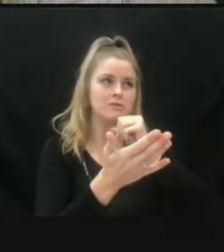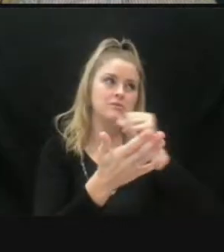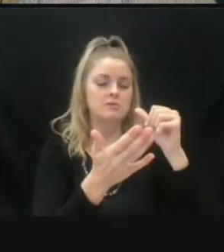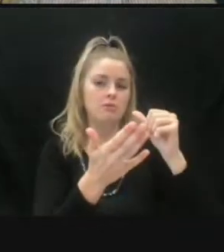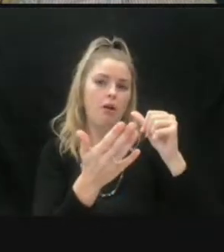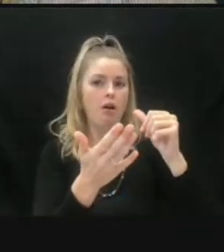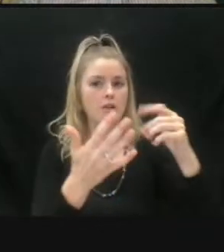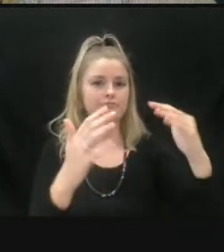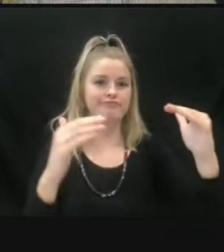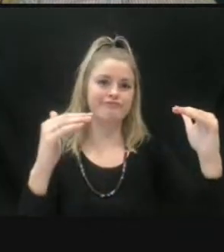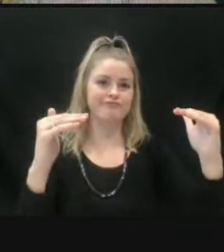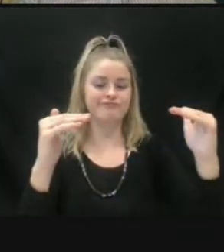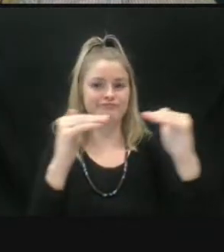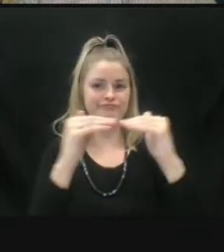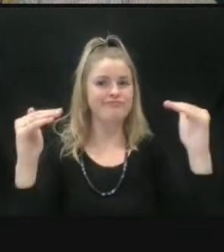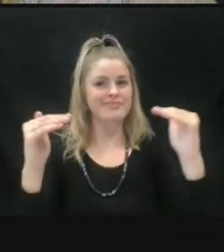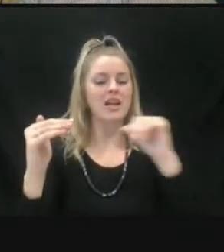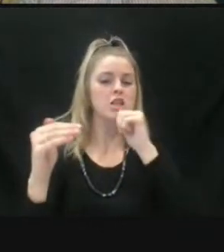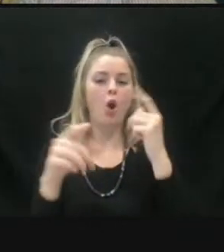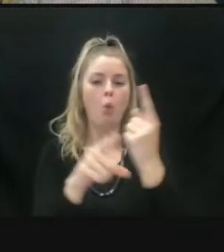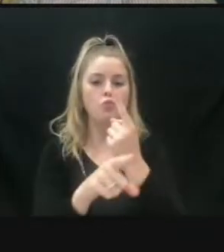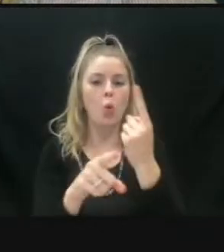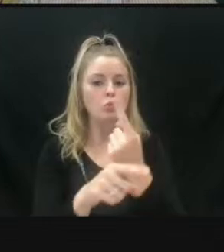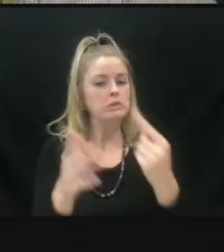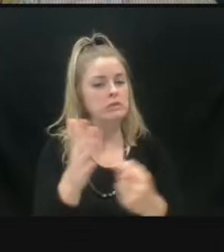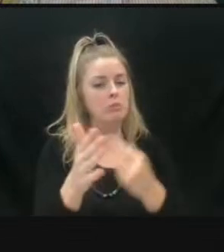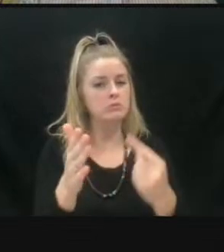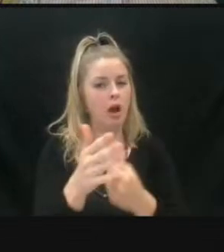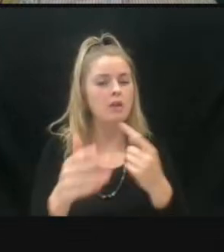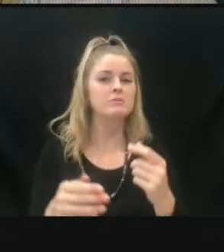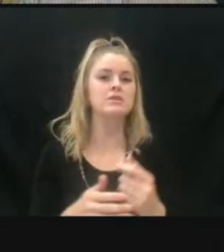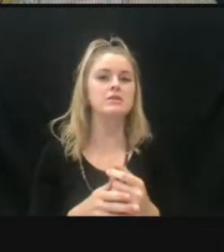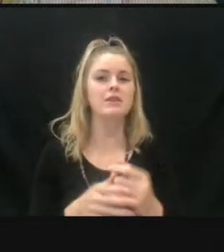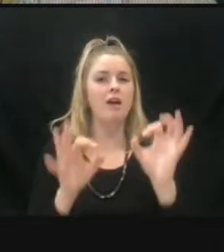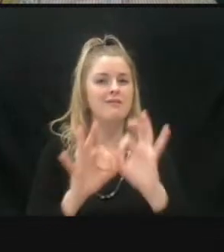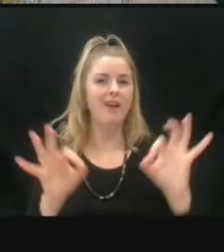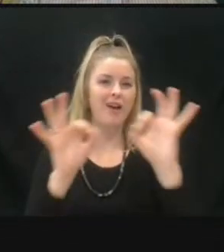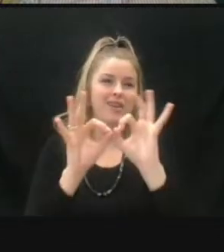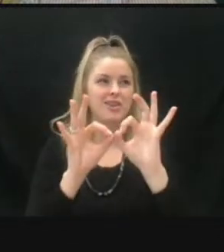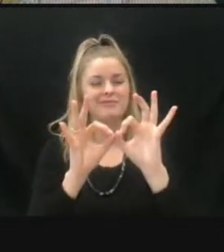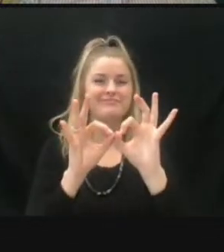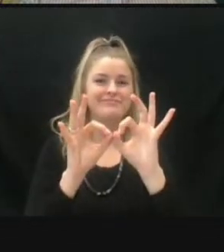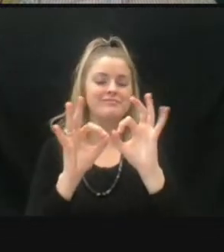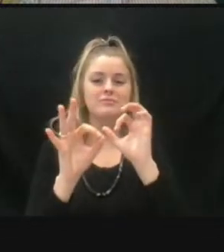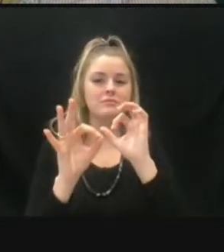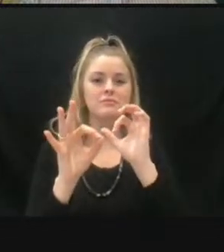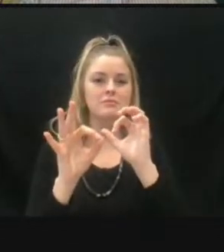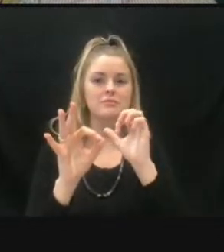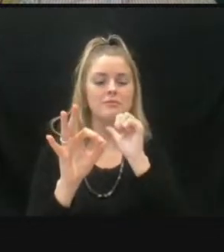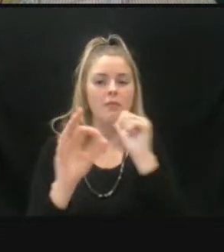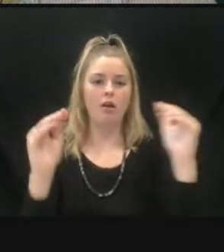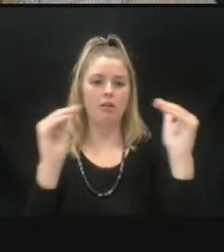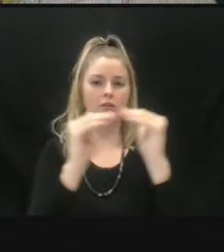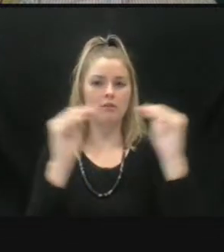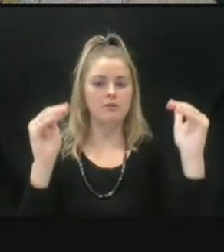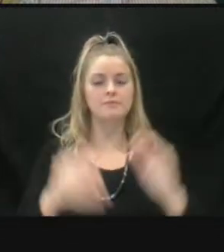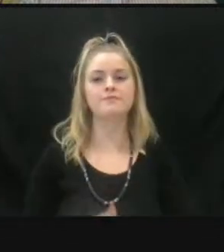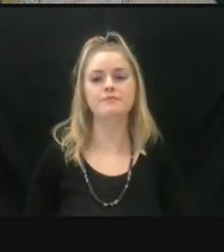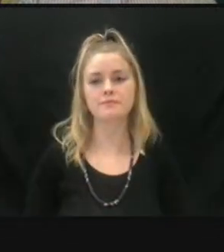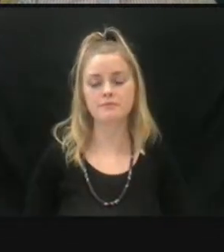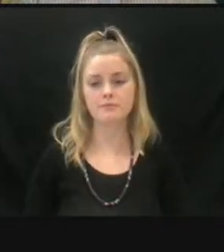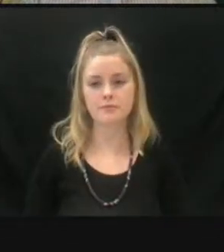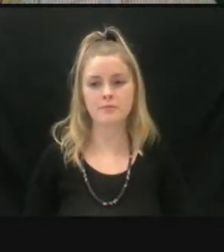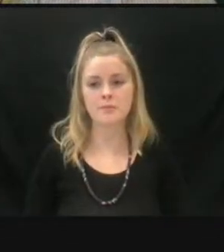some communities as inappropriate and devaluing the importance and culturally sensitive nature of the information they chose to